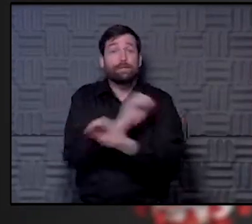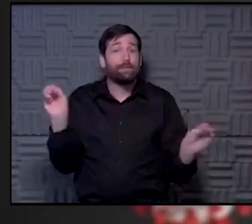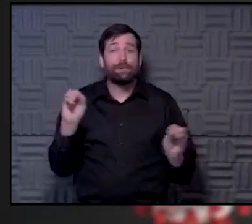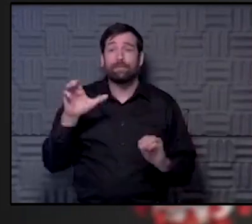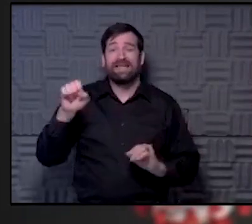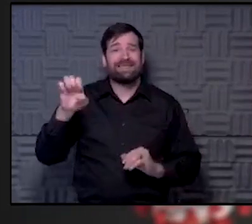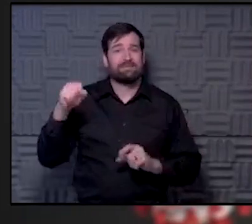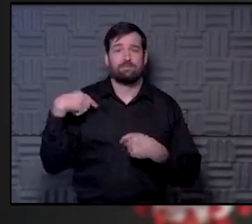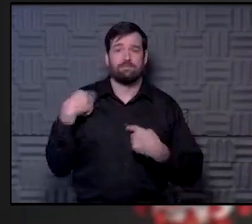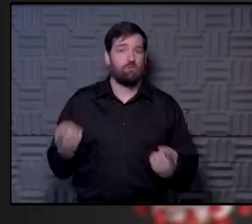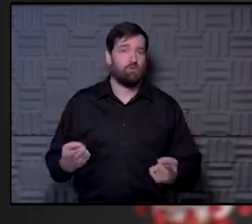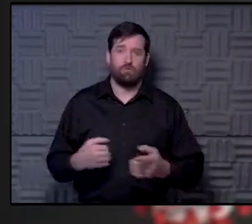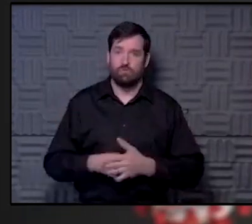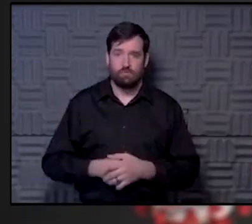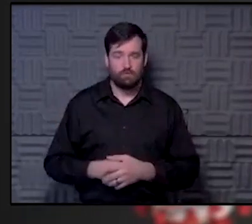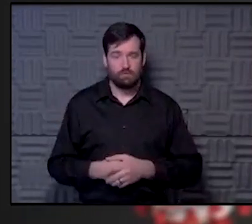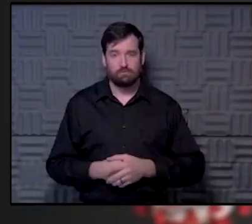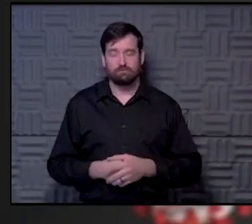this. So